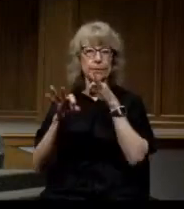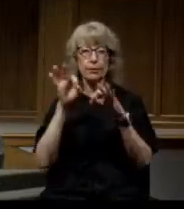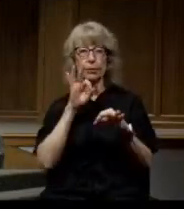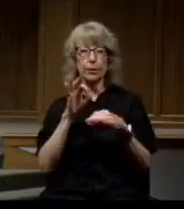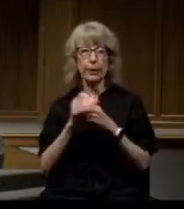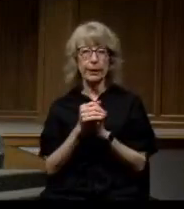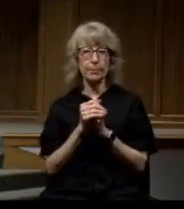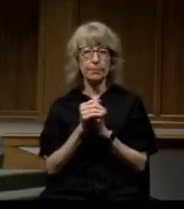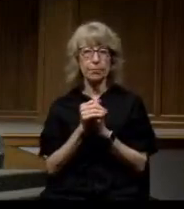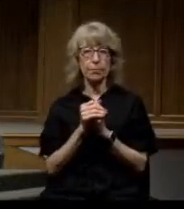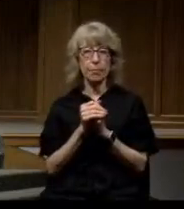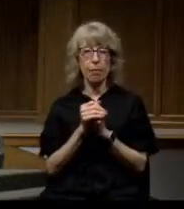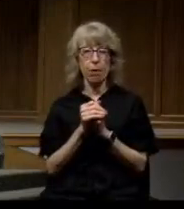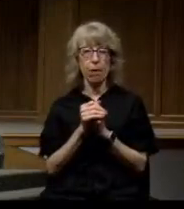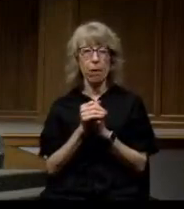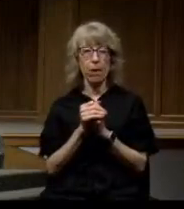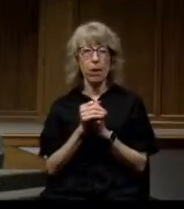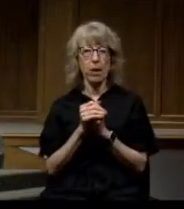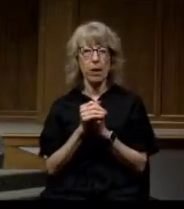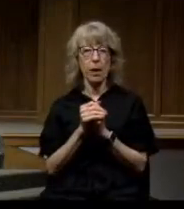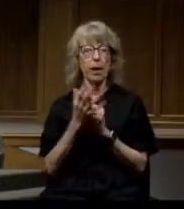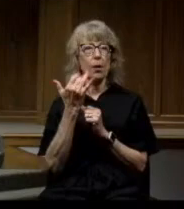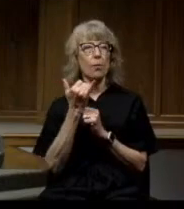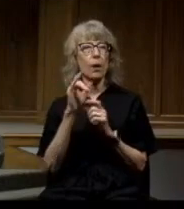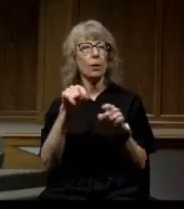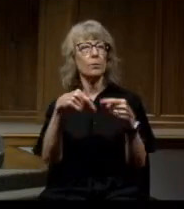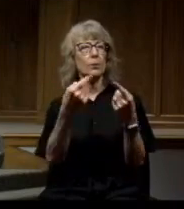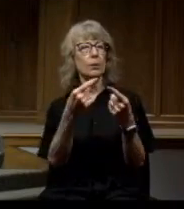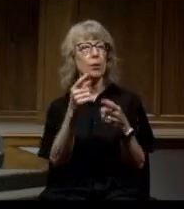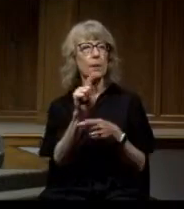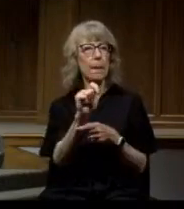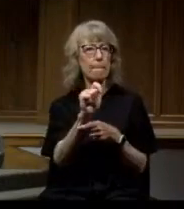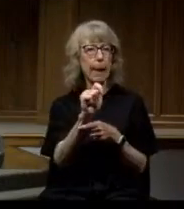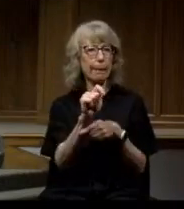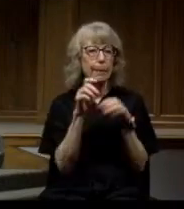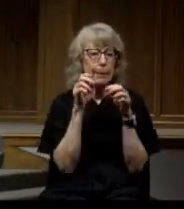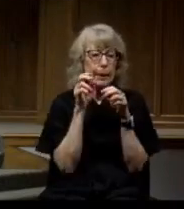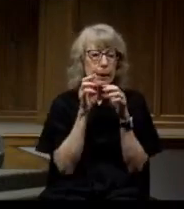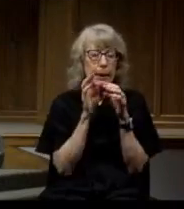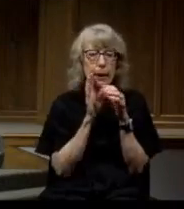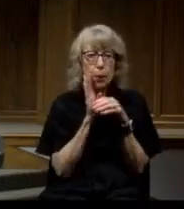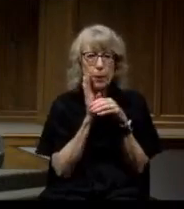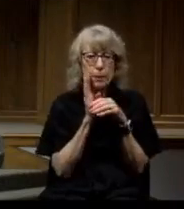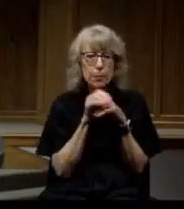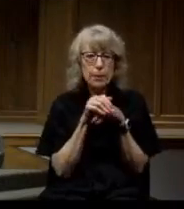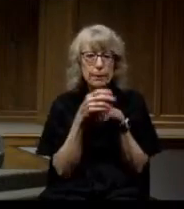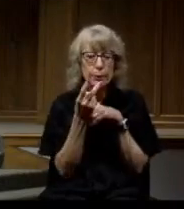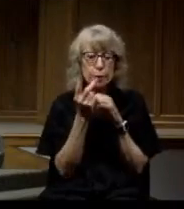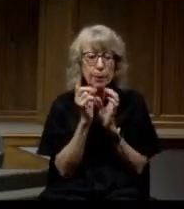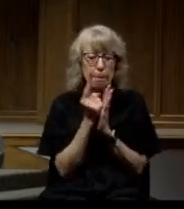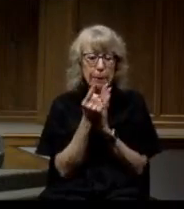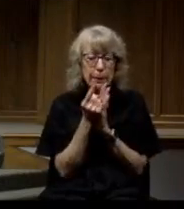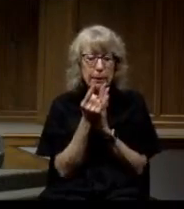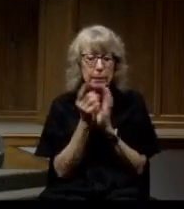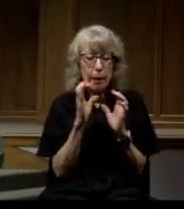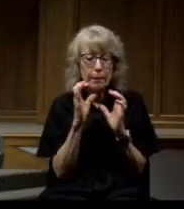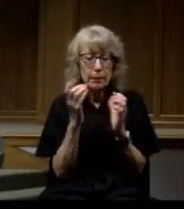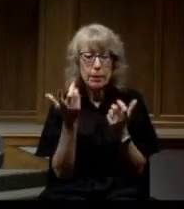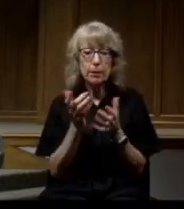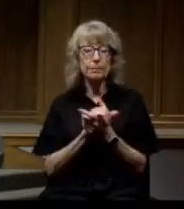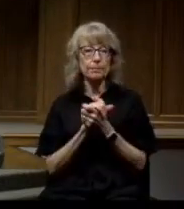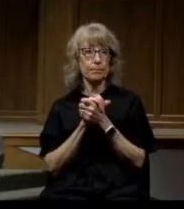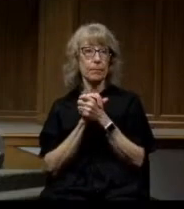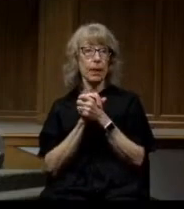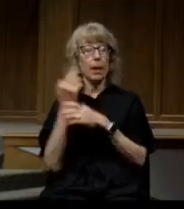Phil. Why would you be in a hotel bathroom, huddled, whispering, having, 2 minutes of conversation? Why don't you just talk throughout the course of the